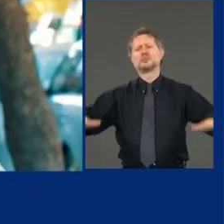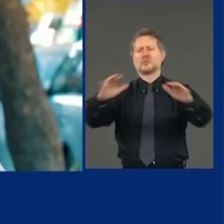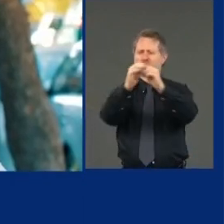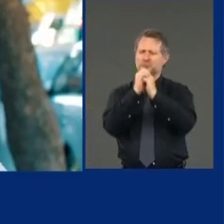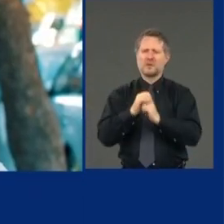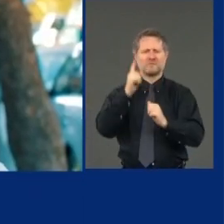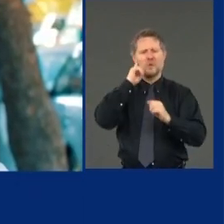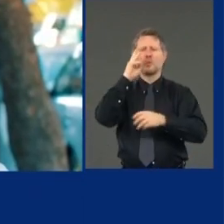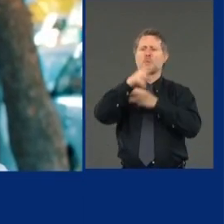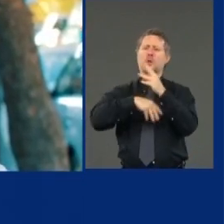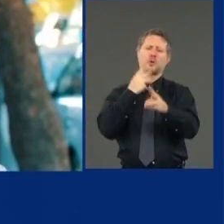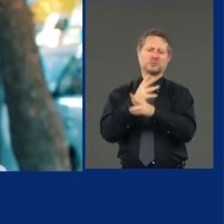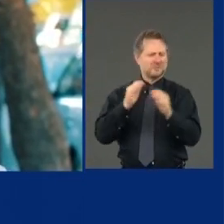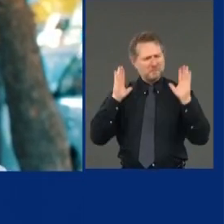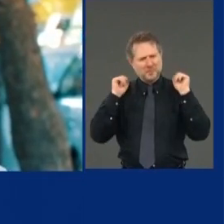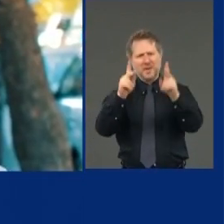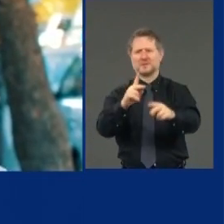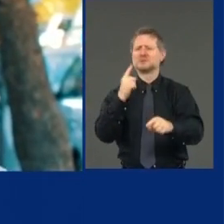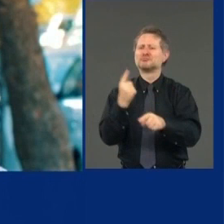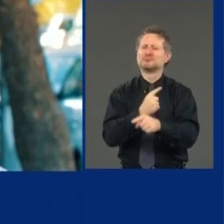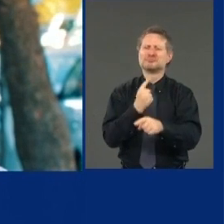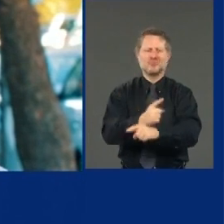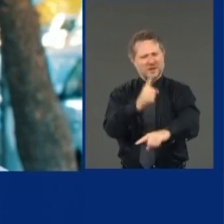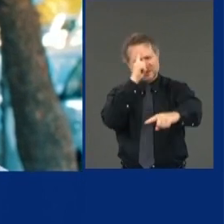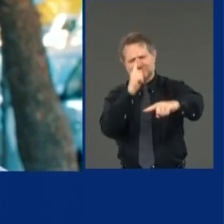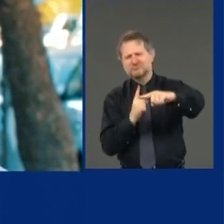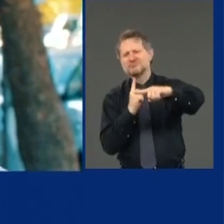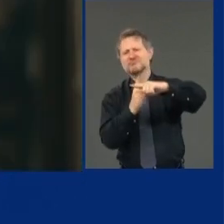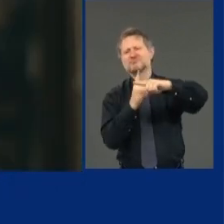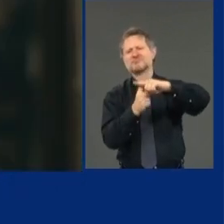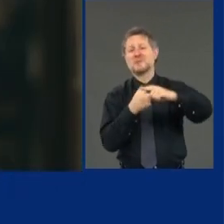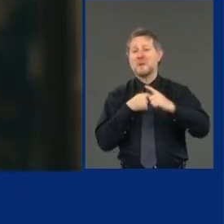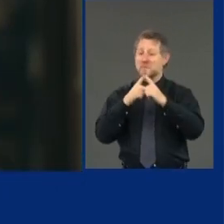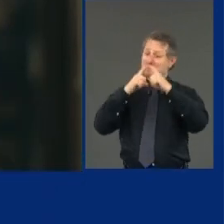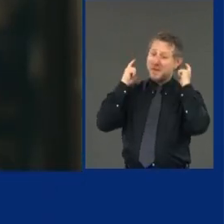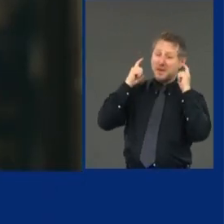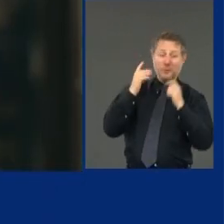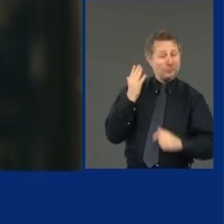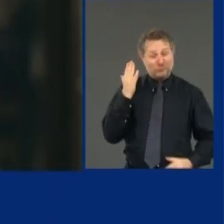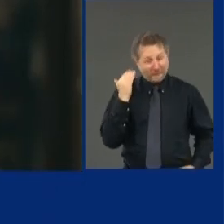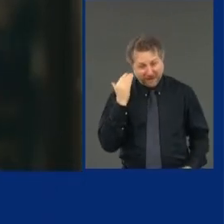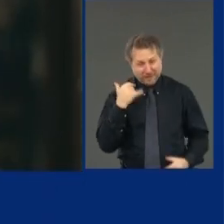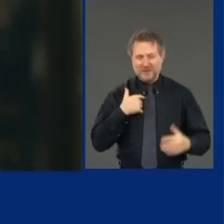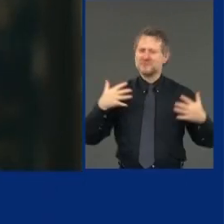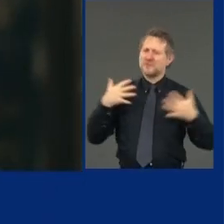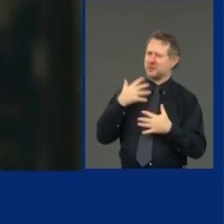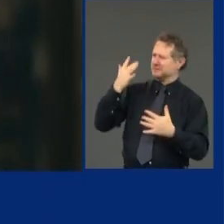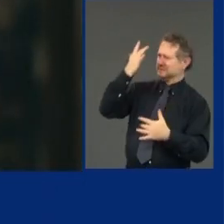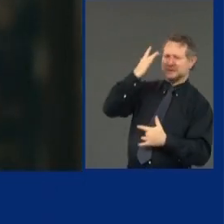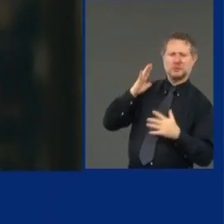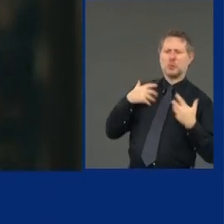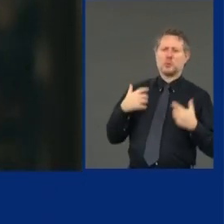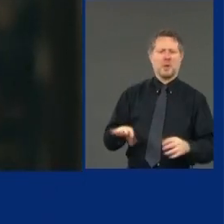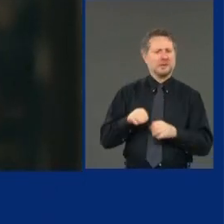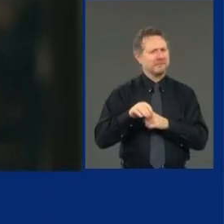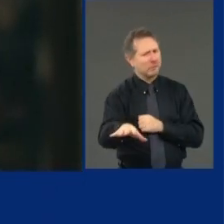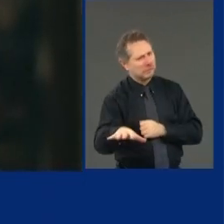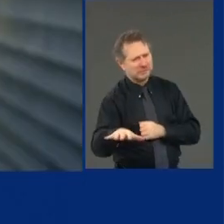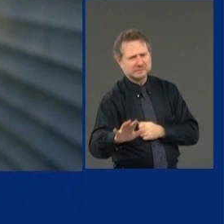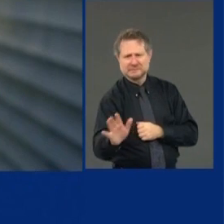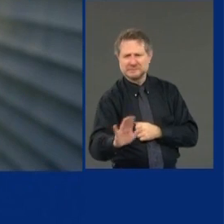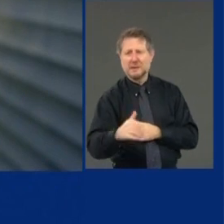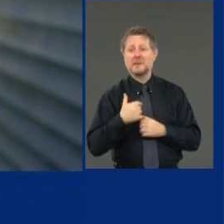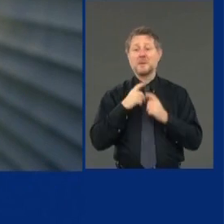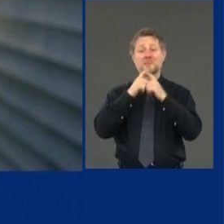calamity. We want hope. I mask up not because I fear getting sick, but because I fear getting you sick. I mask up because